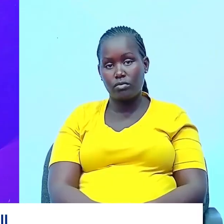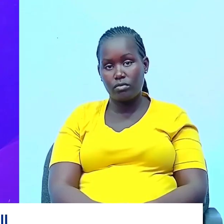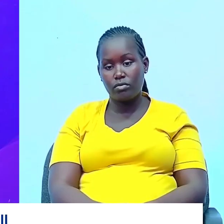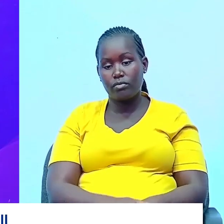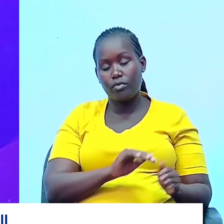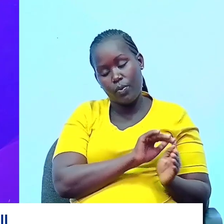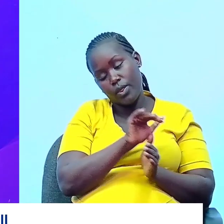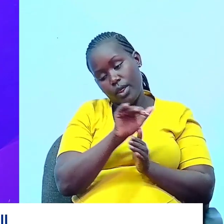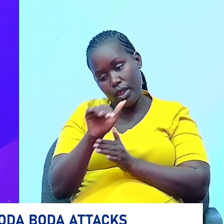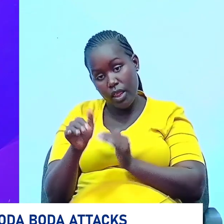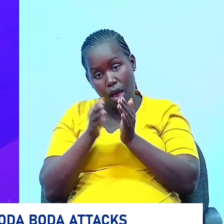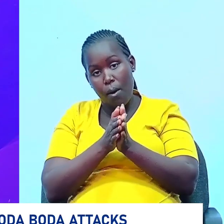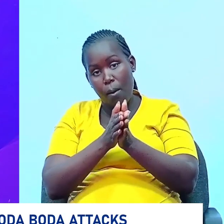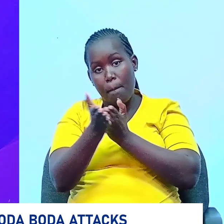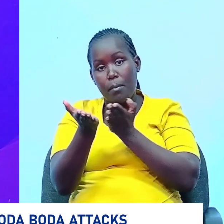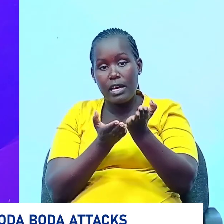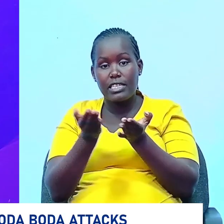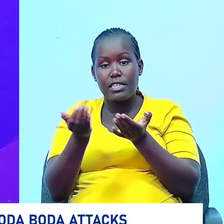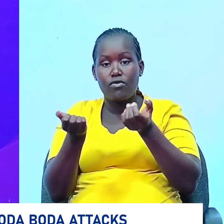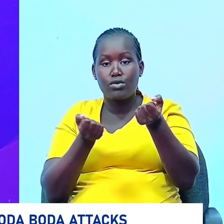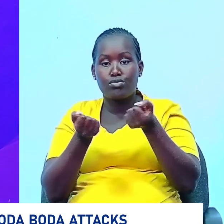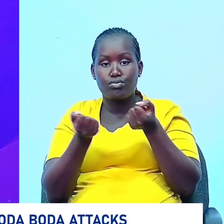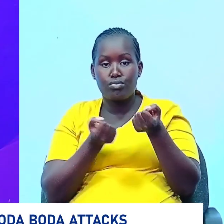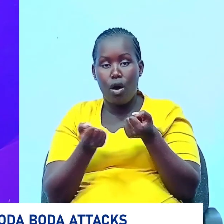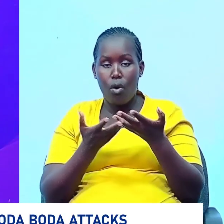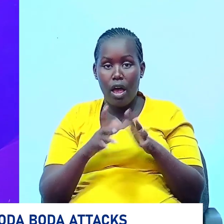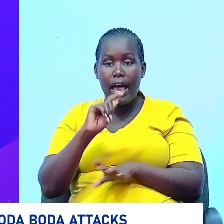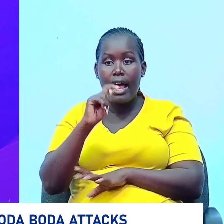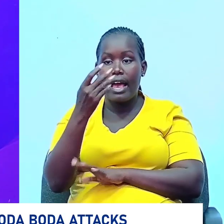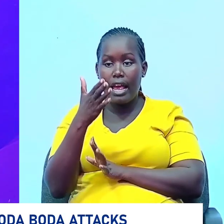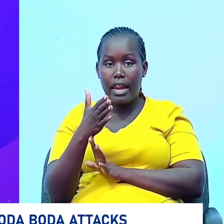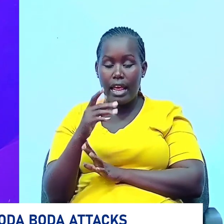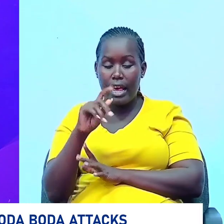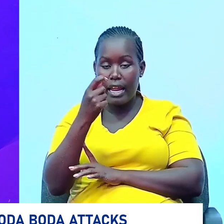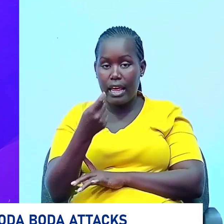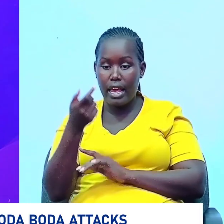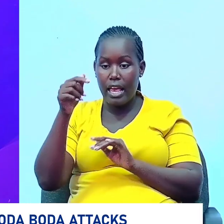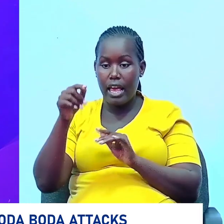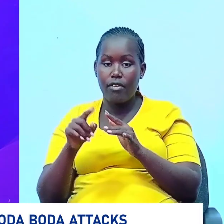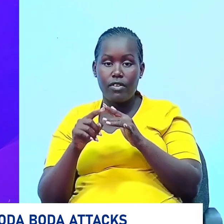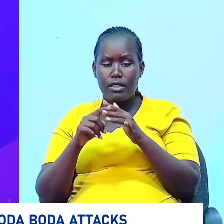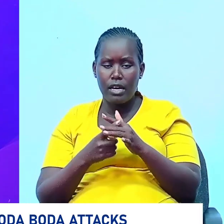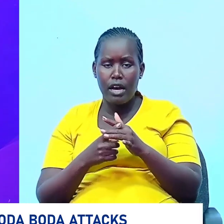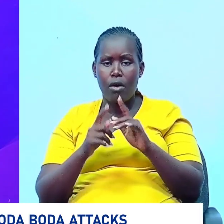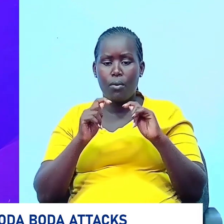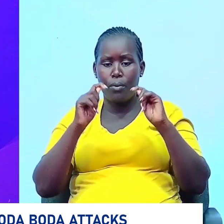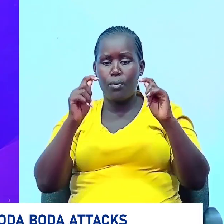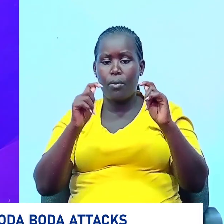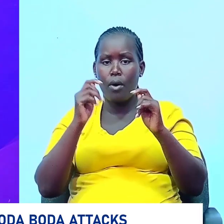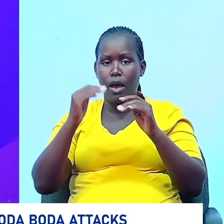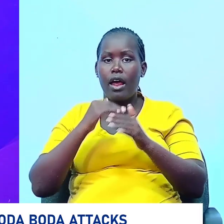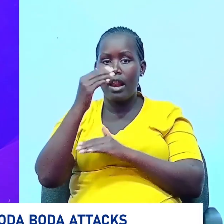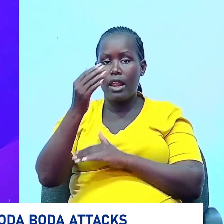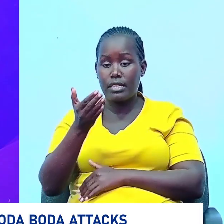Now moving on, public service vehicle operators in Kenya have threatened to begin their nationwide strike next